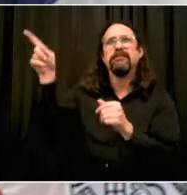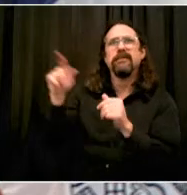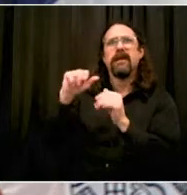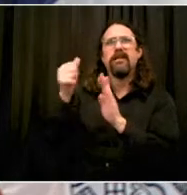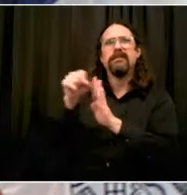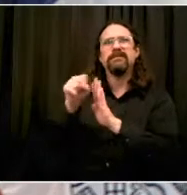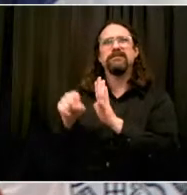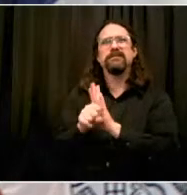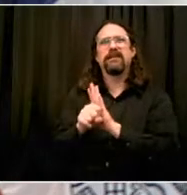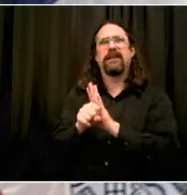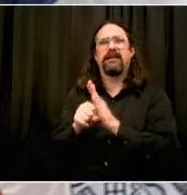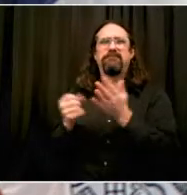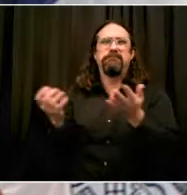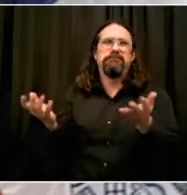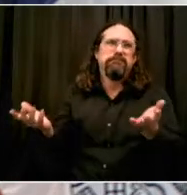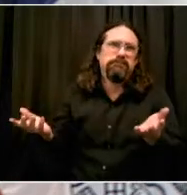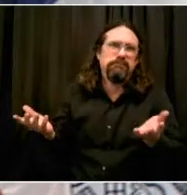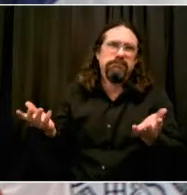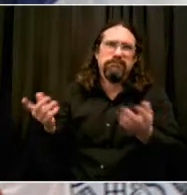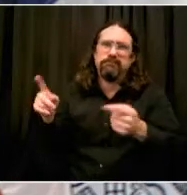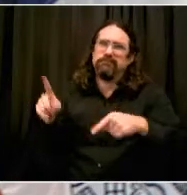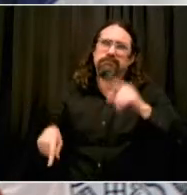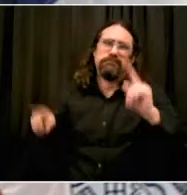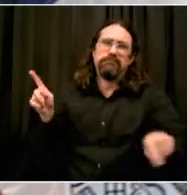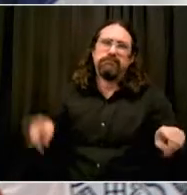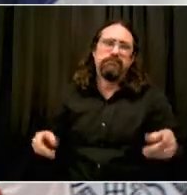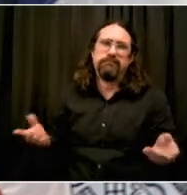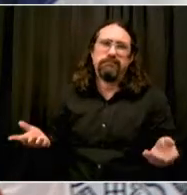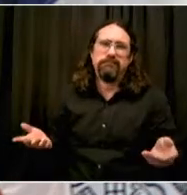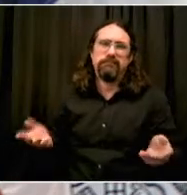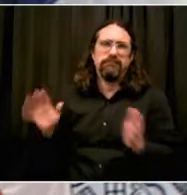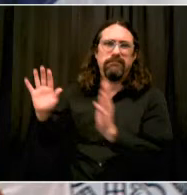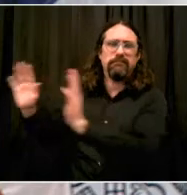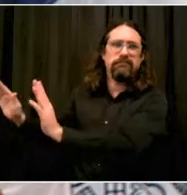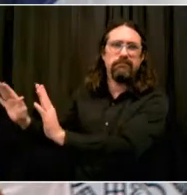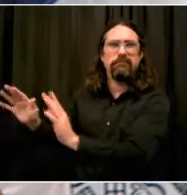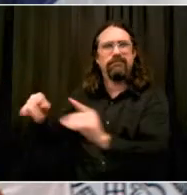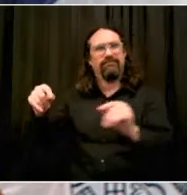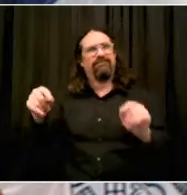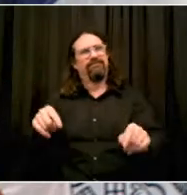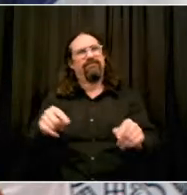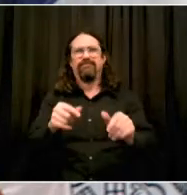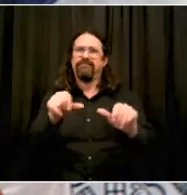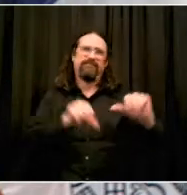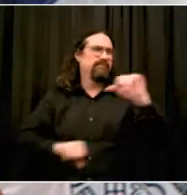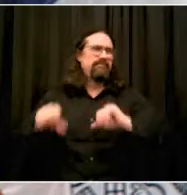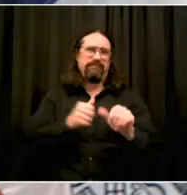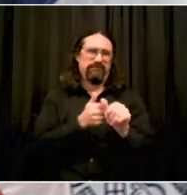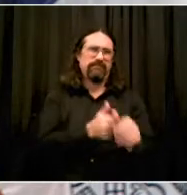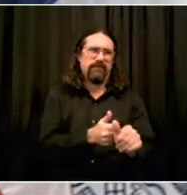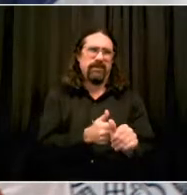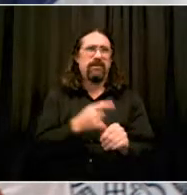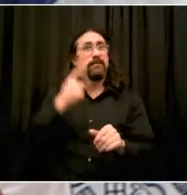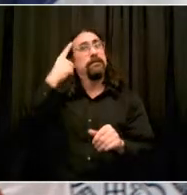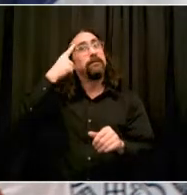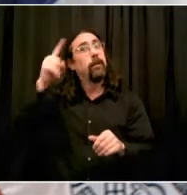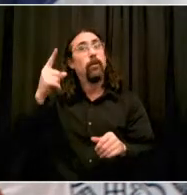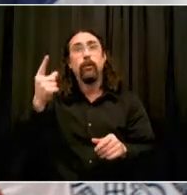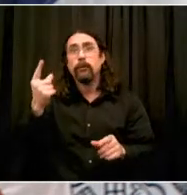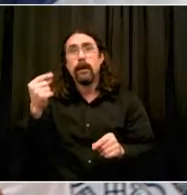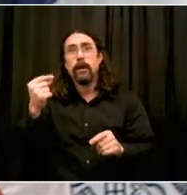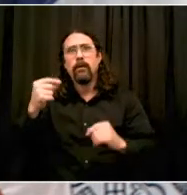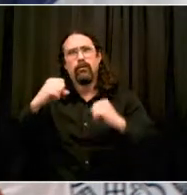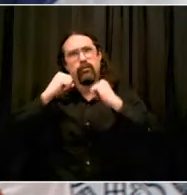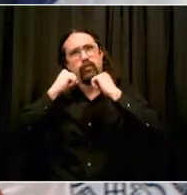are particularly conservative, as the commissioner just pointed out. But again, state and city have really followed the